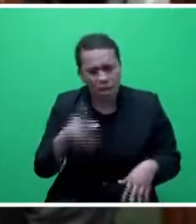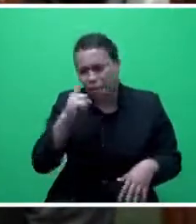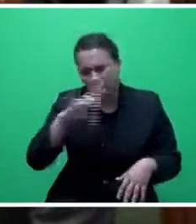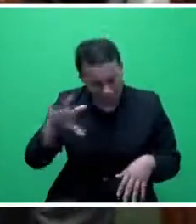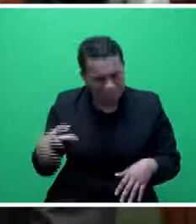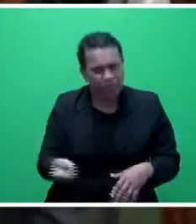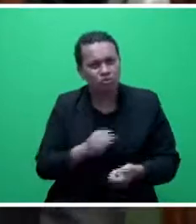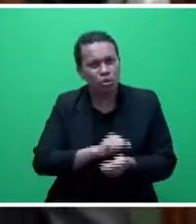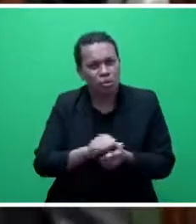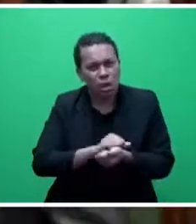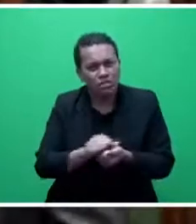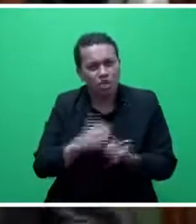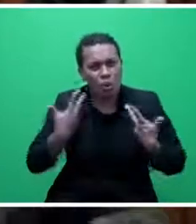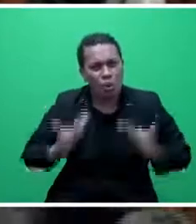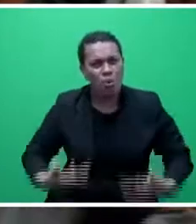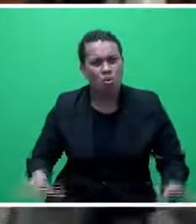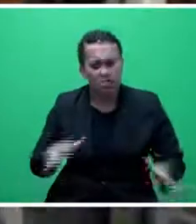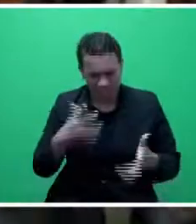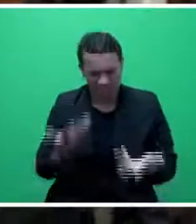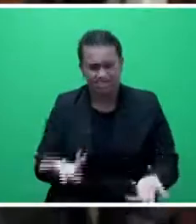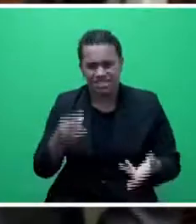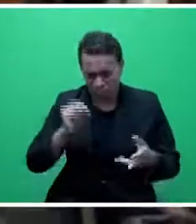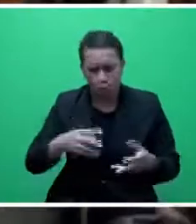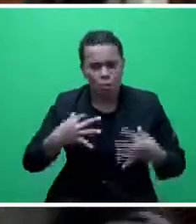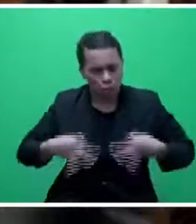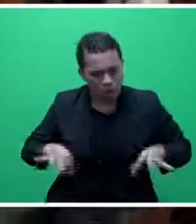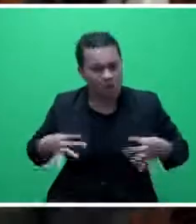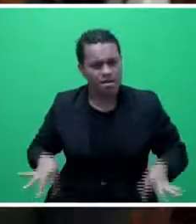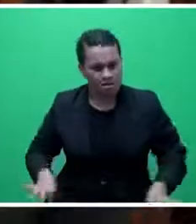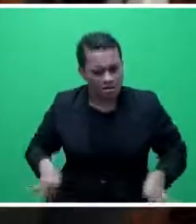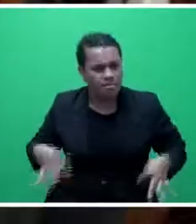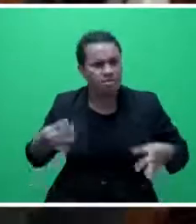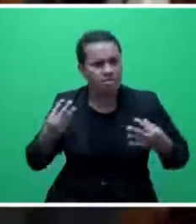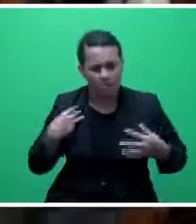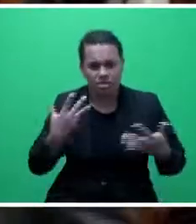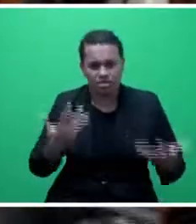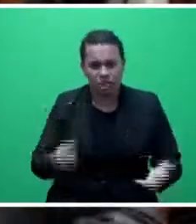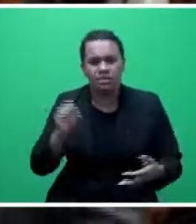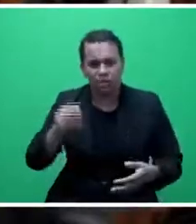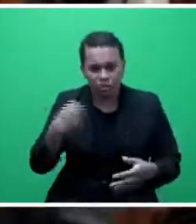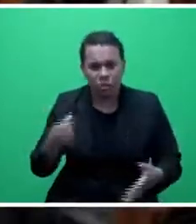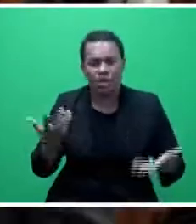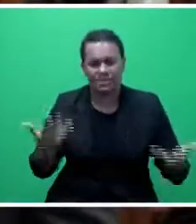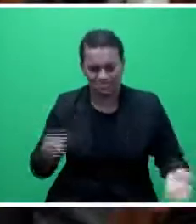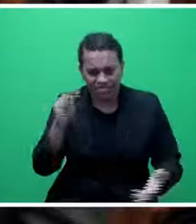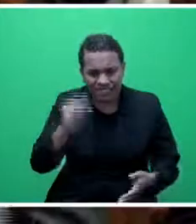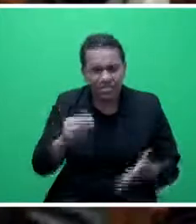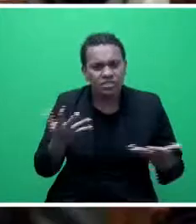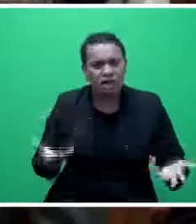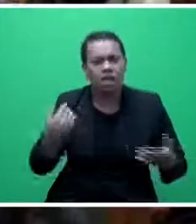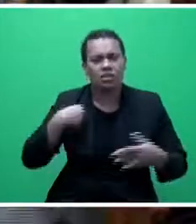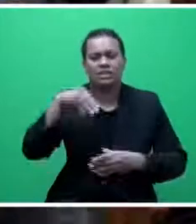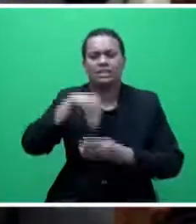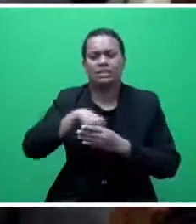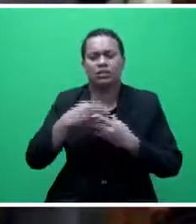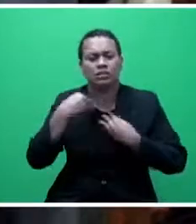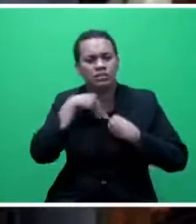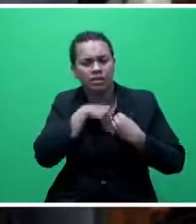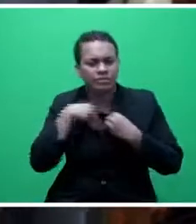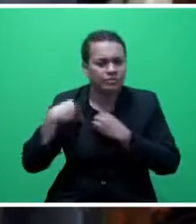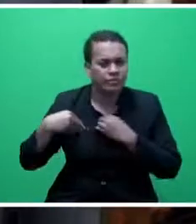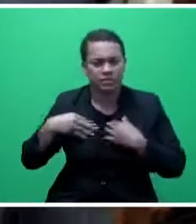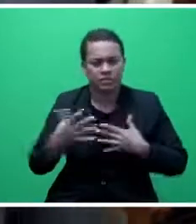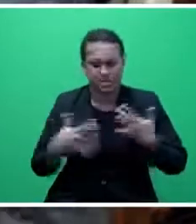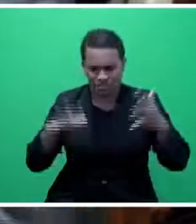their clothes too. They need to wear underpants too. They need to wear a vest too. They need to buy raincoats for their